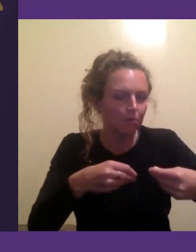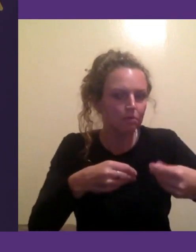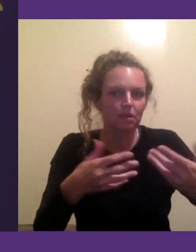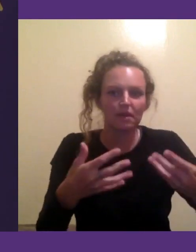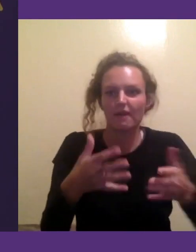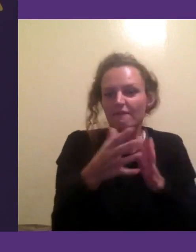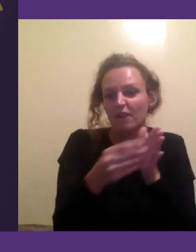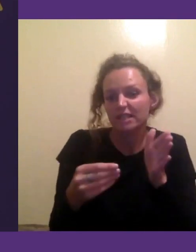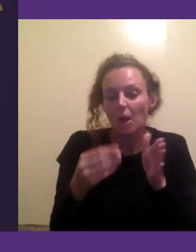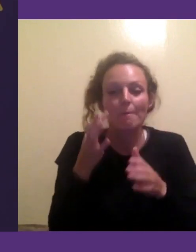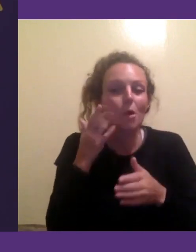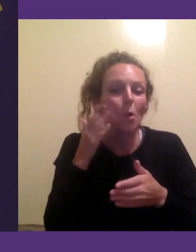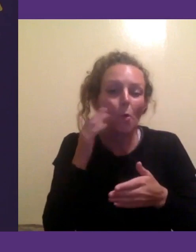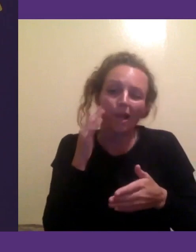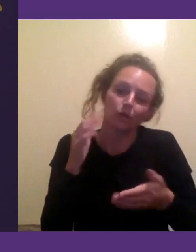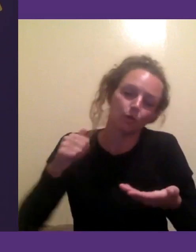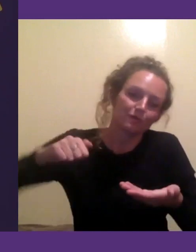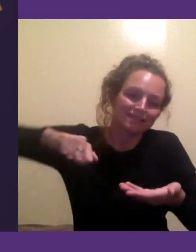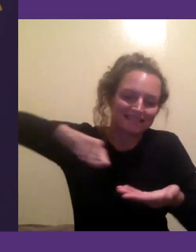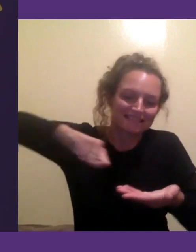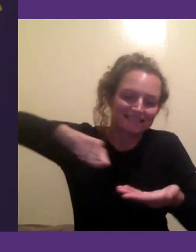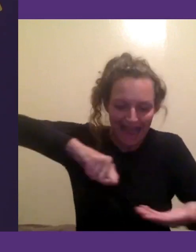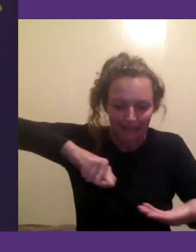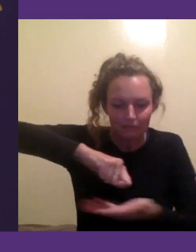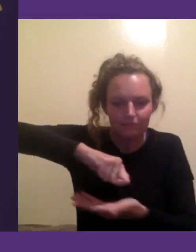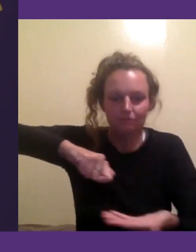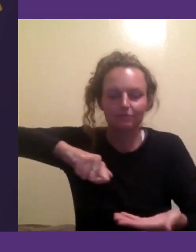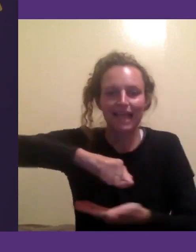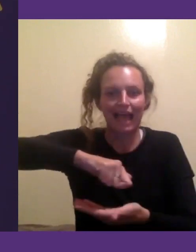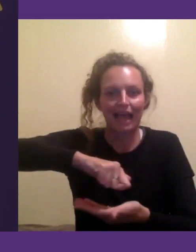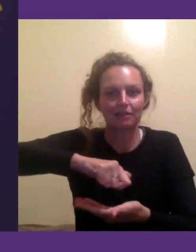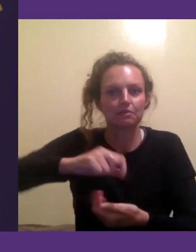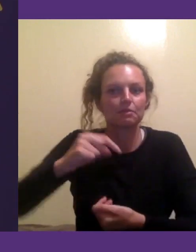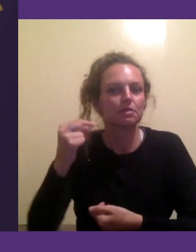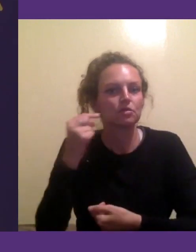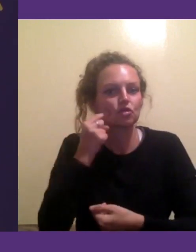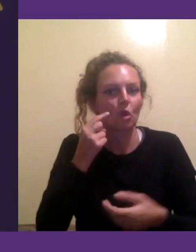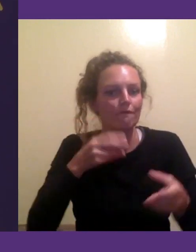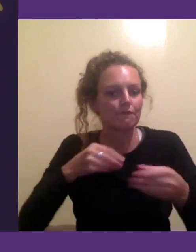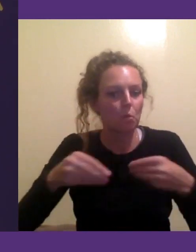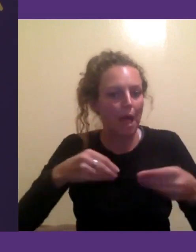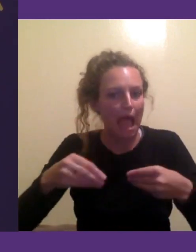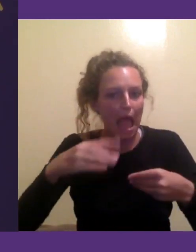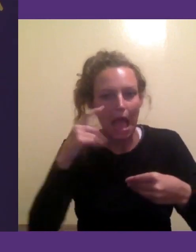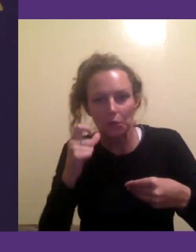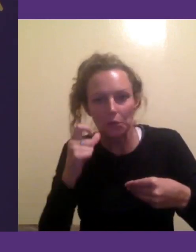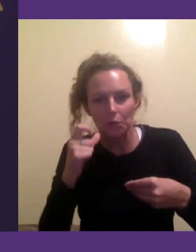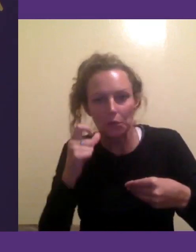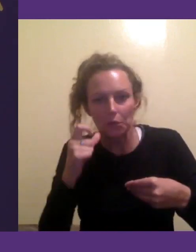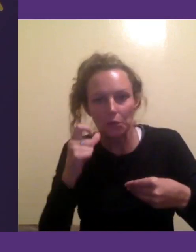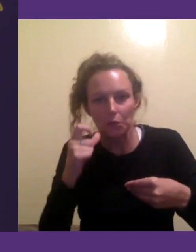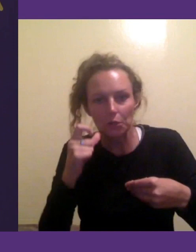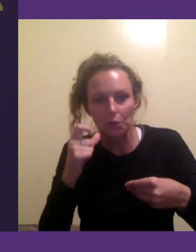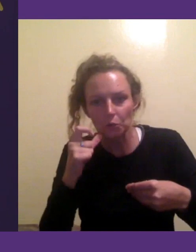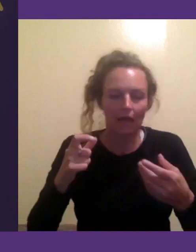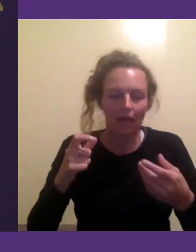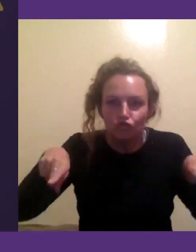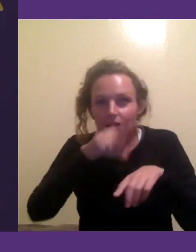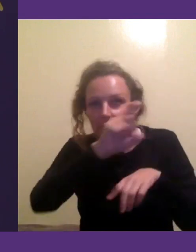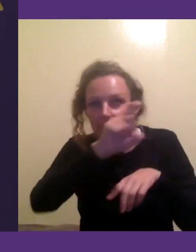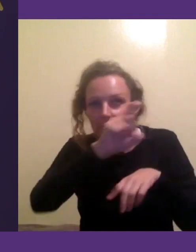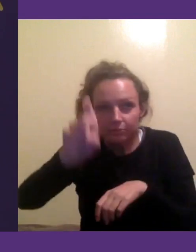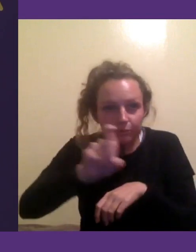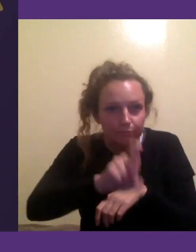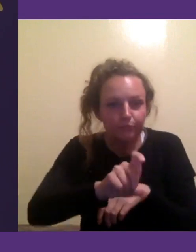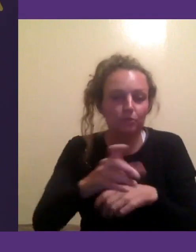move through elements on the screen, and when you get to the one you want, you can actually, answer a phone call or start a workout